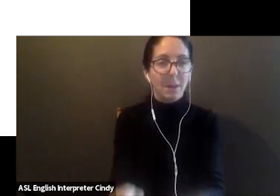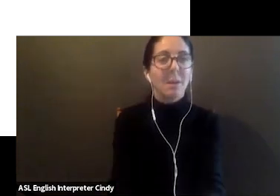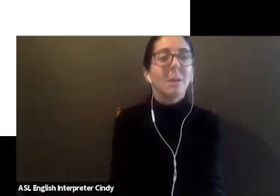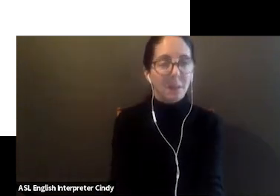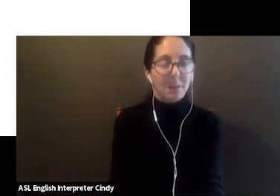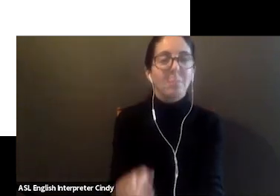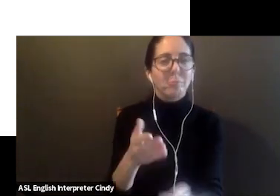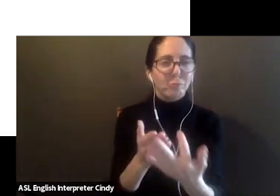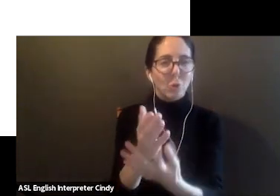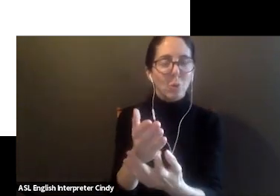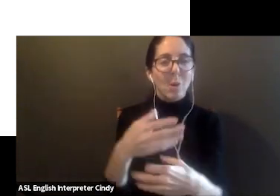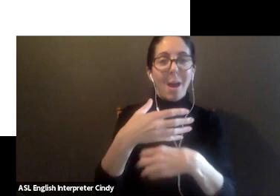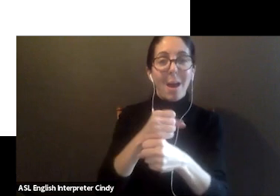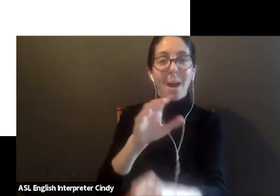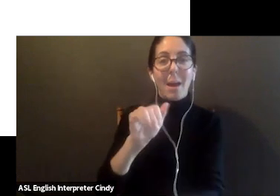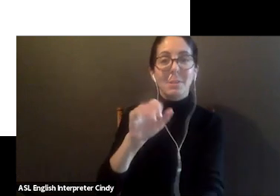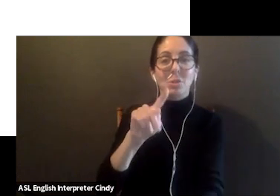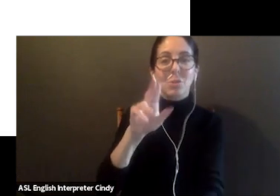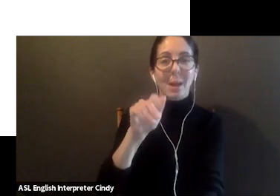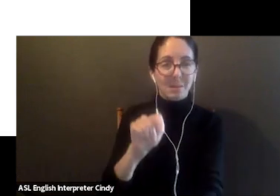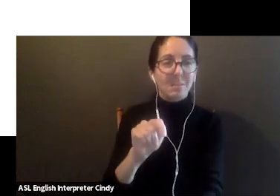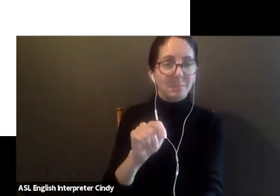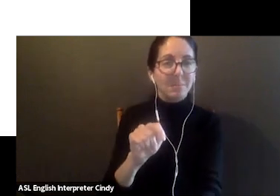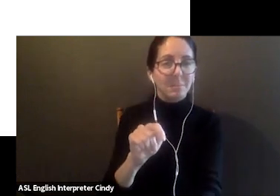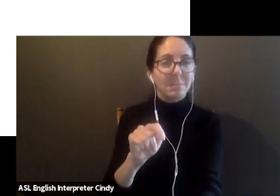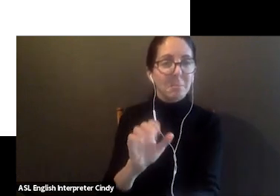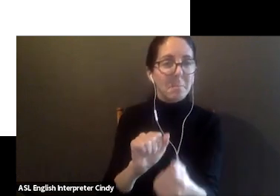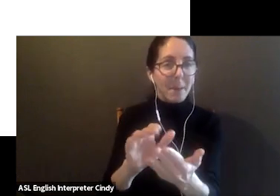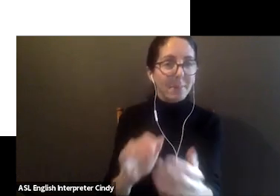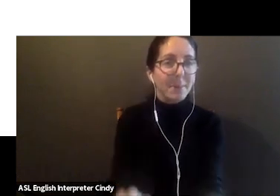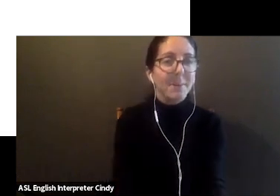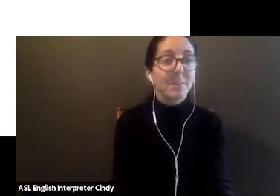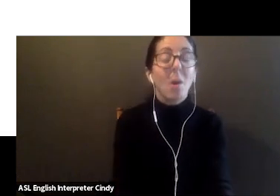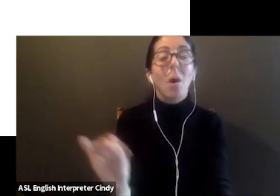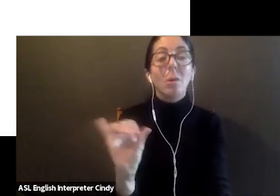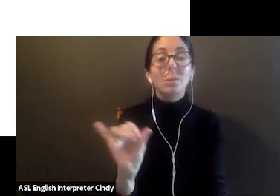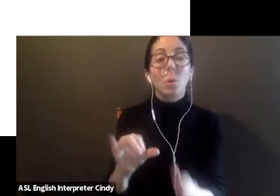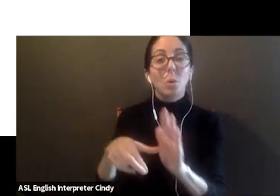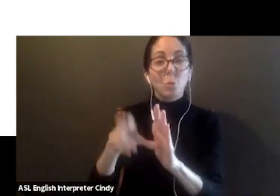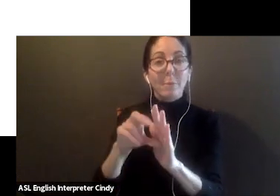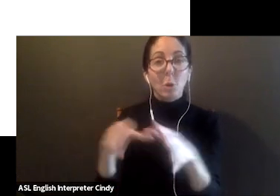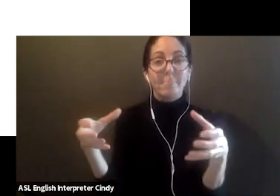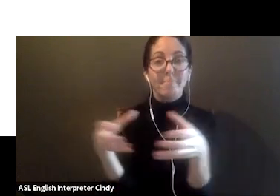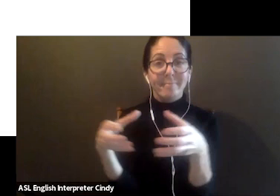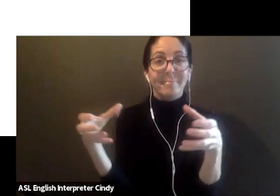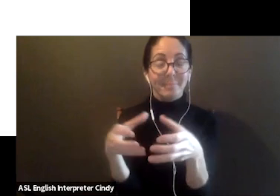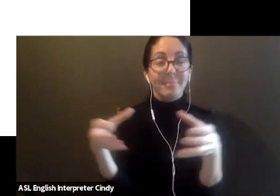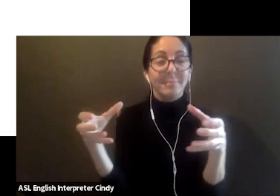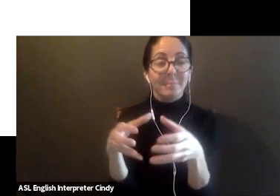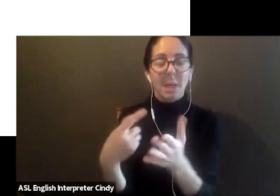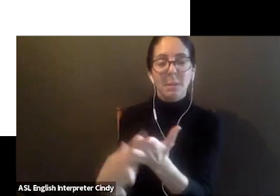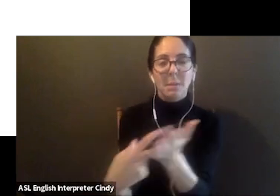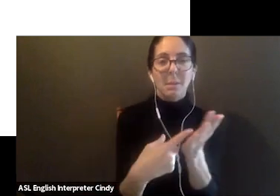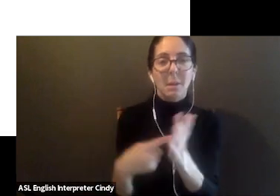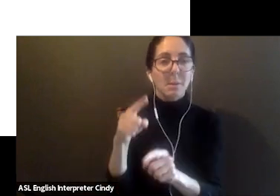abstract process using Covidence. We do have reviewers meeting regularly to discuss any